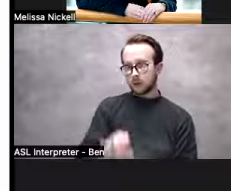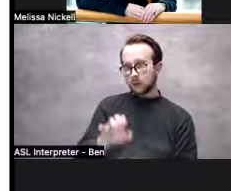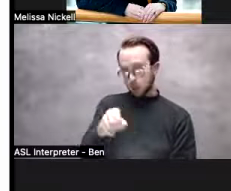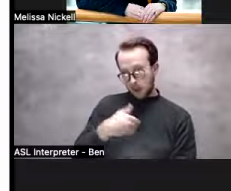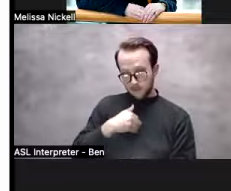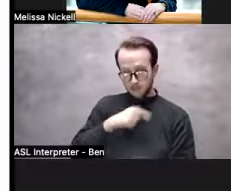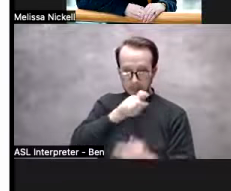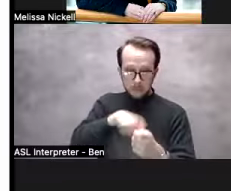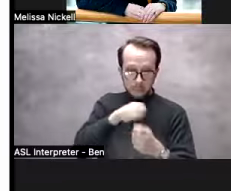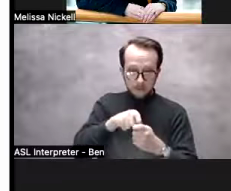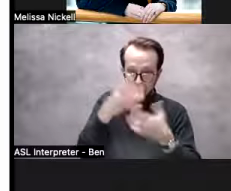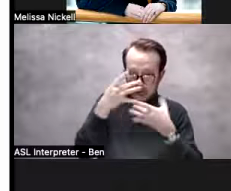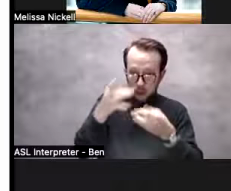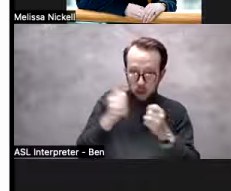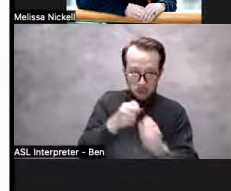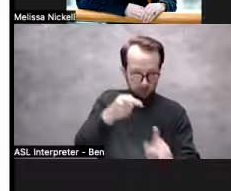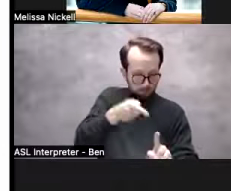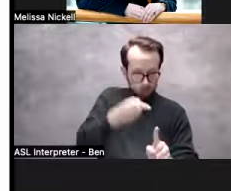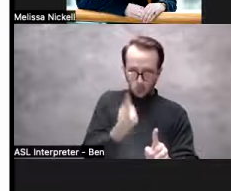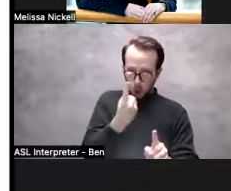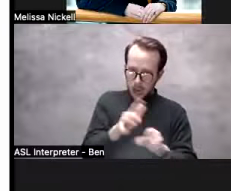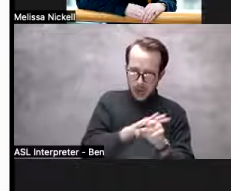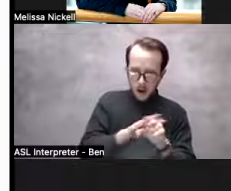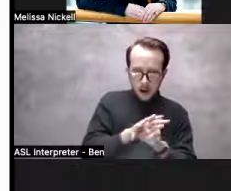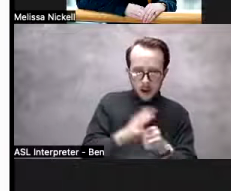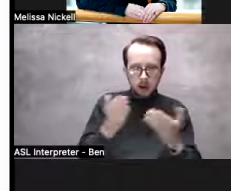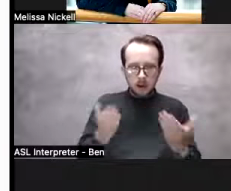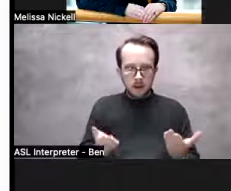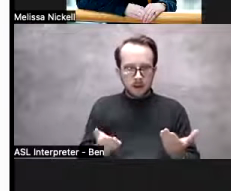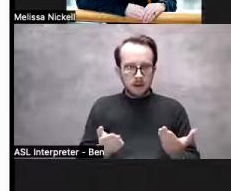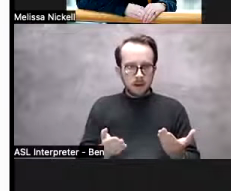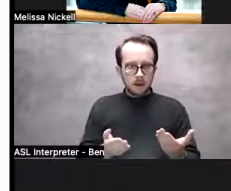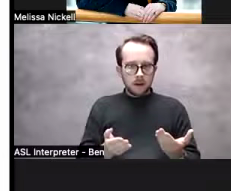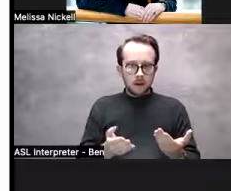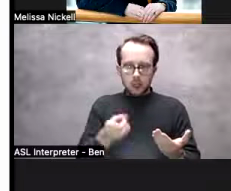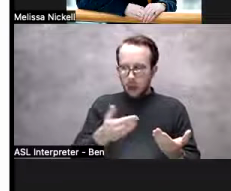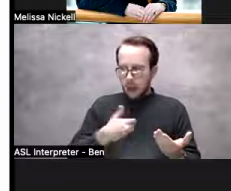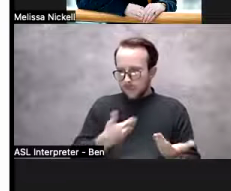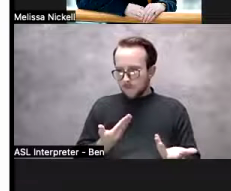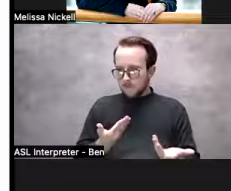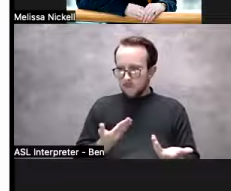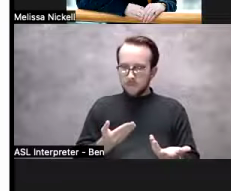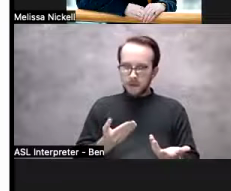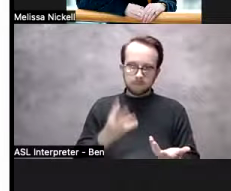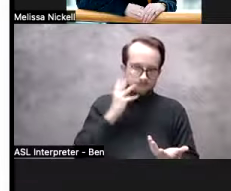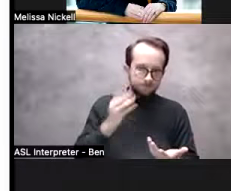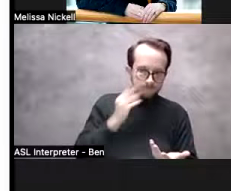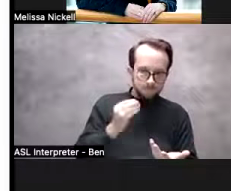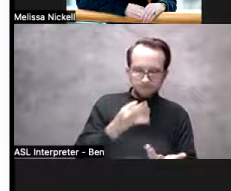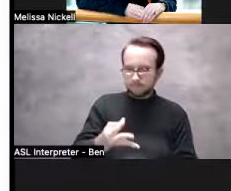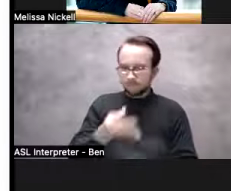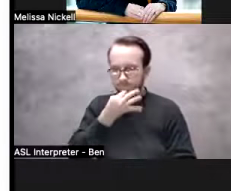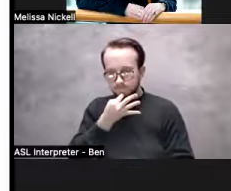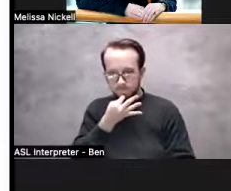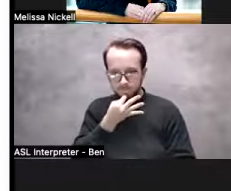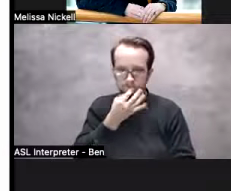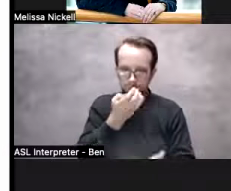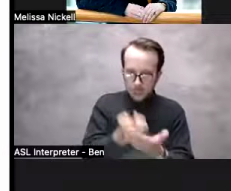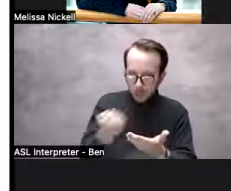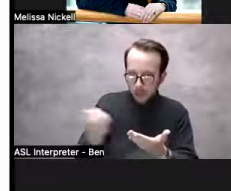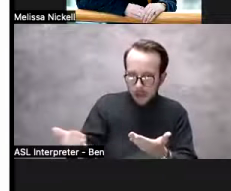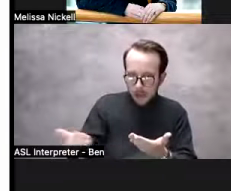in an area, if you have the reagents, the expertise, the equipment, the